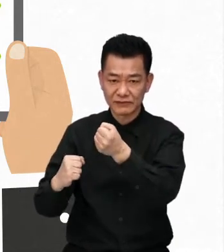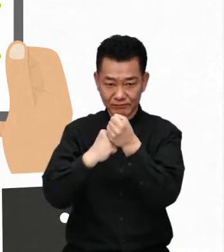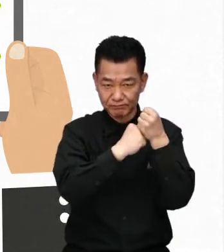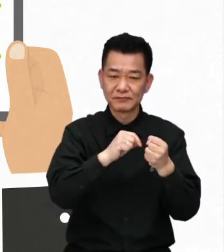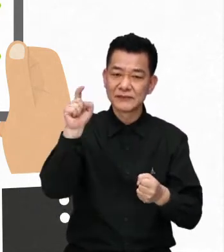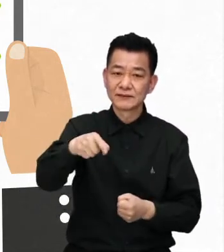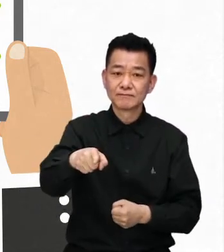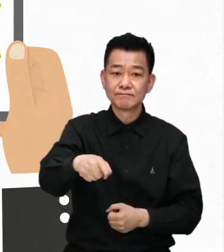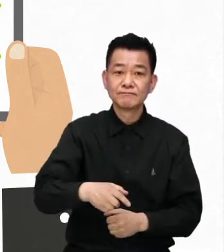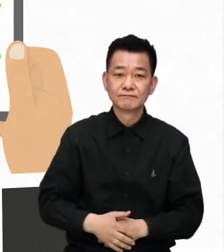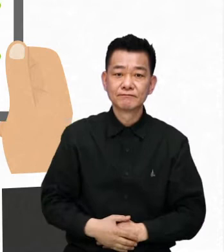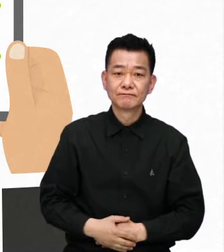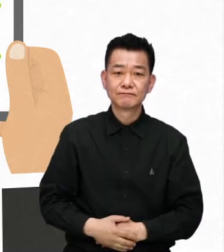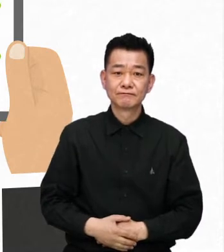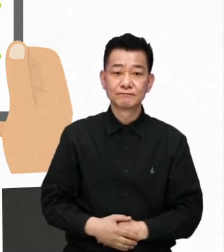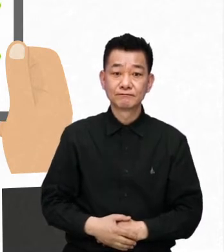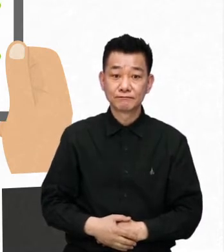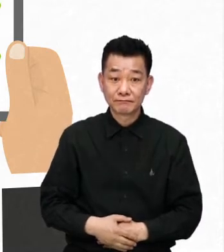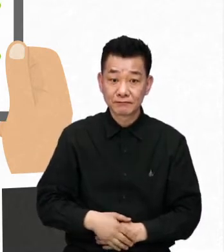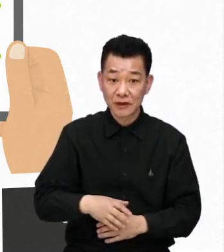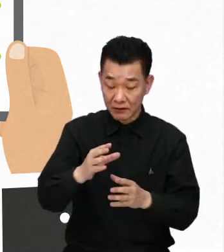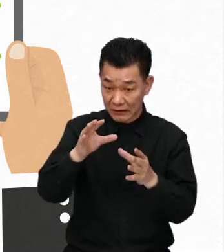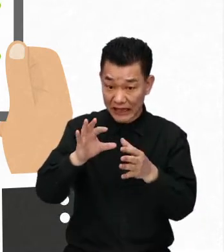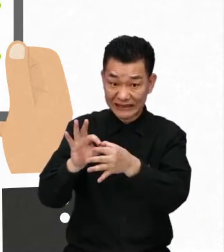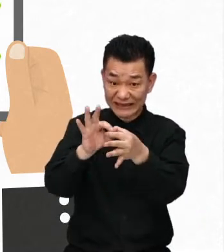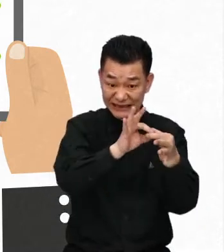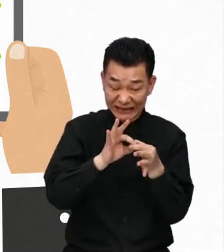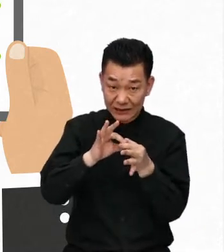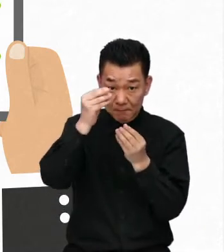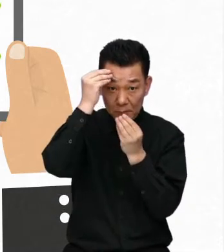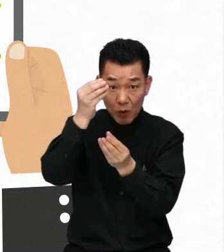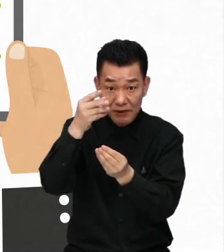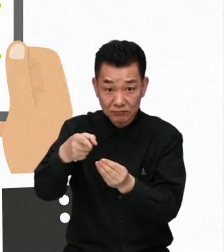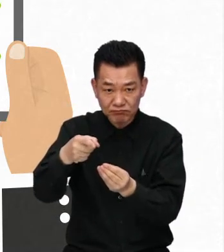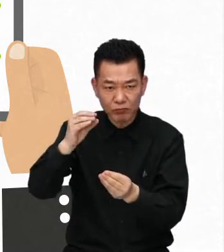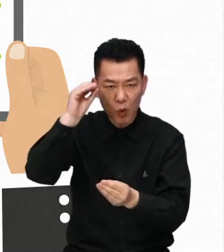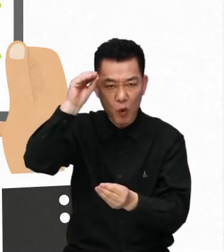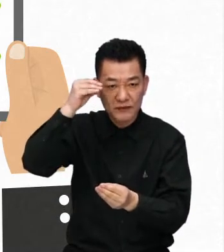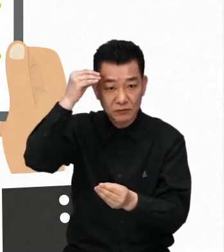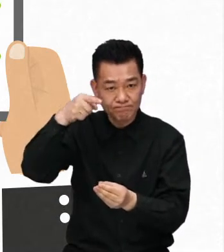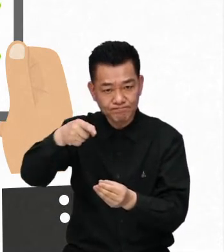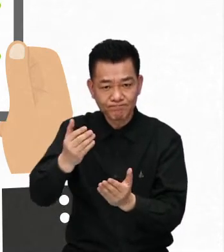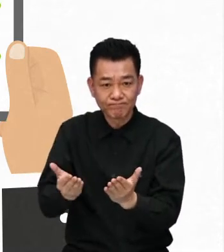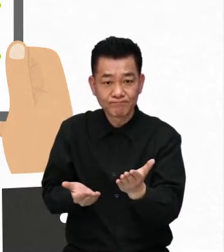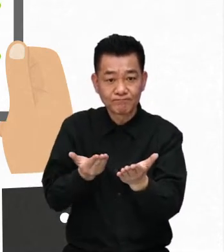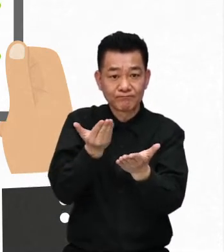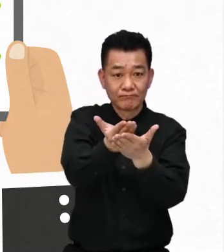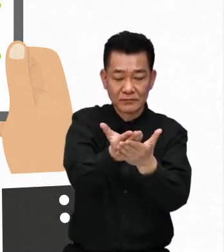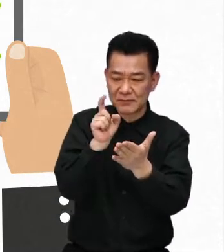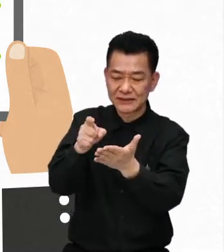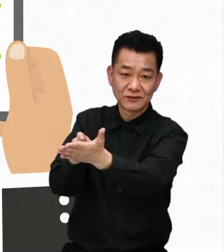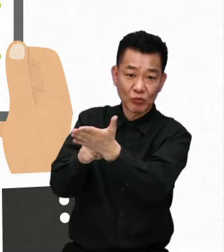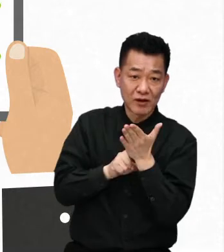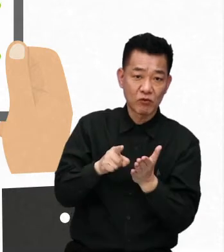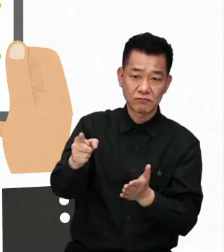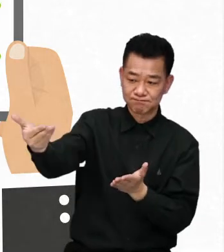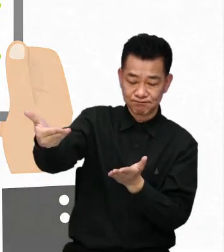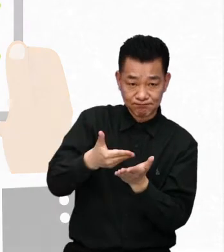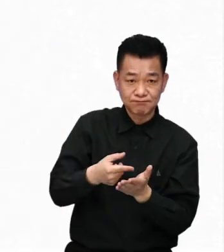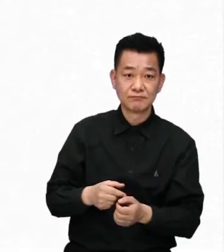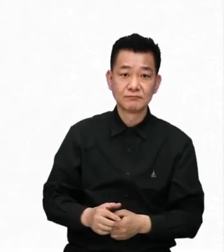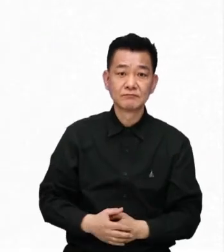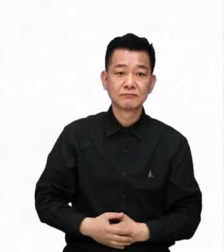cooperate in the examination of the information, and to this end, submit observations with regard to the information concerned.